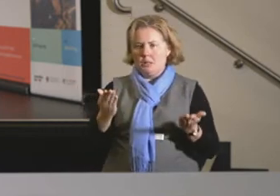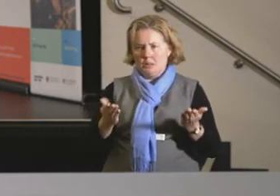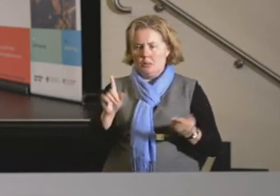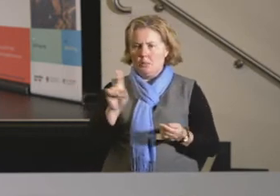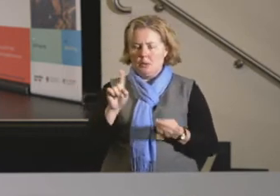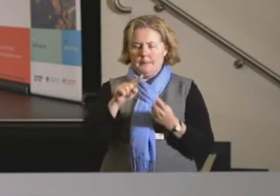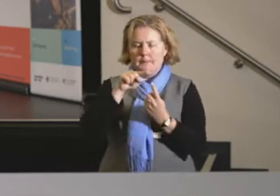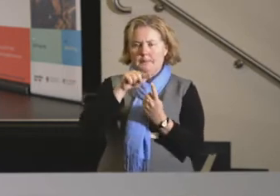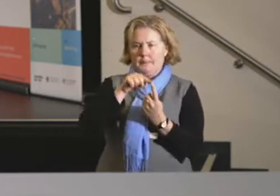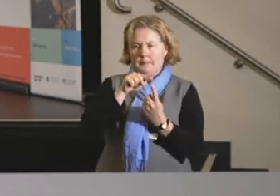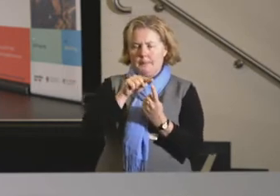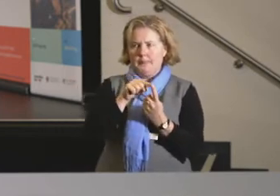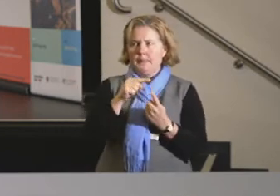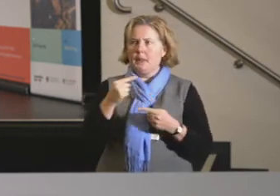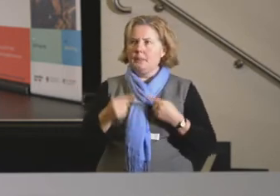is about